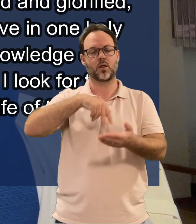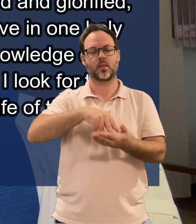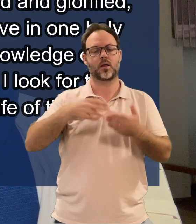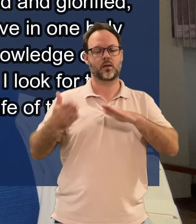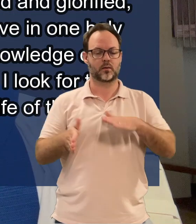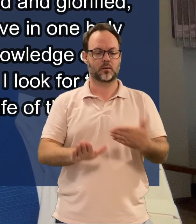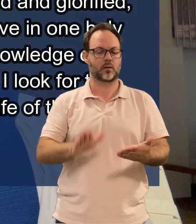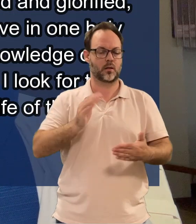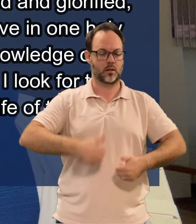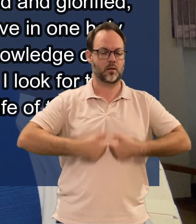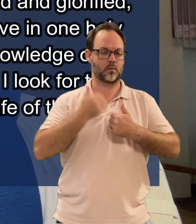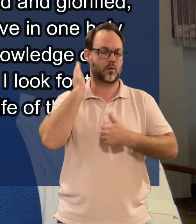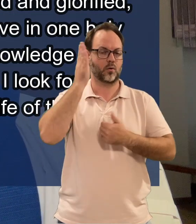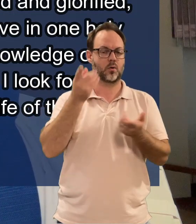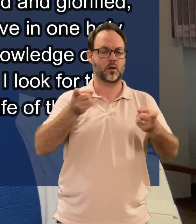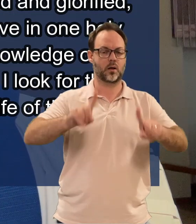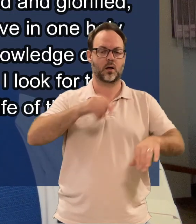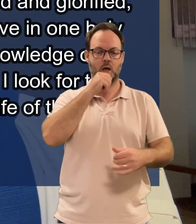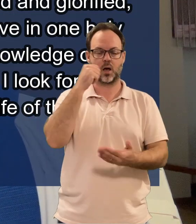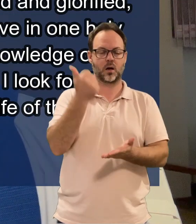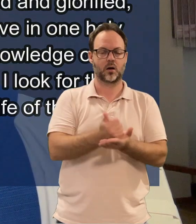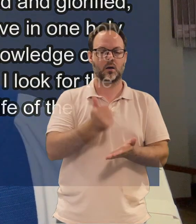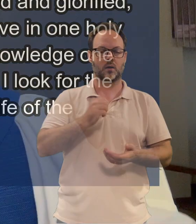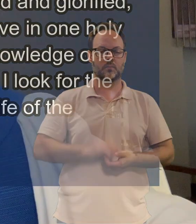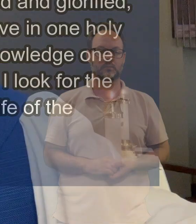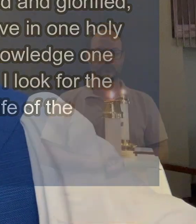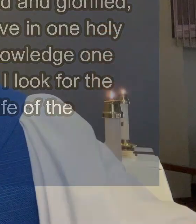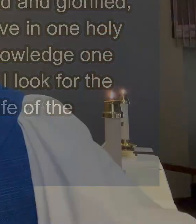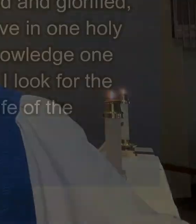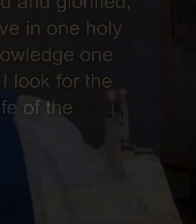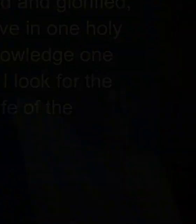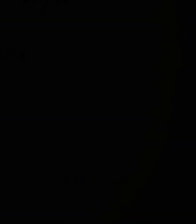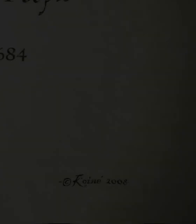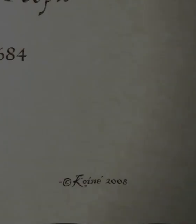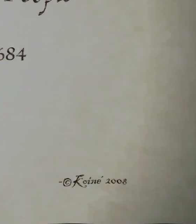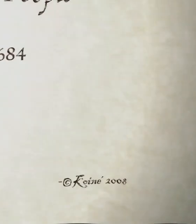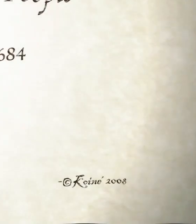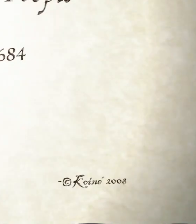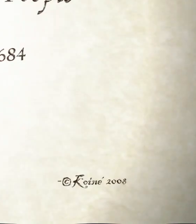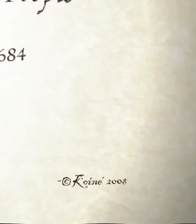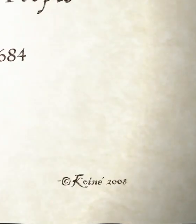resurrection of the dead and the life of the world to come. Amen.